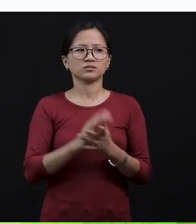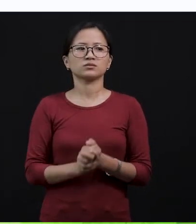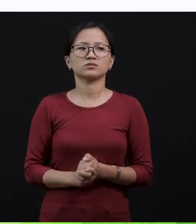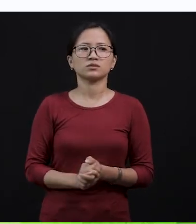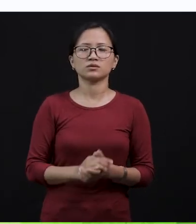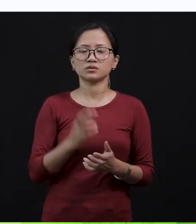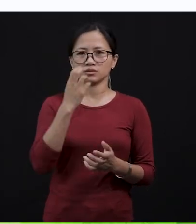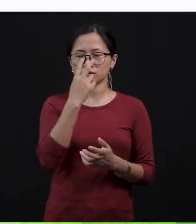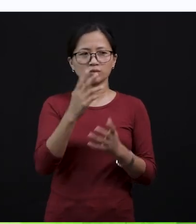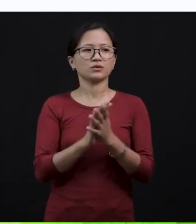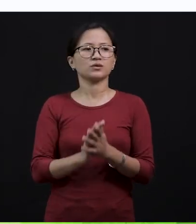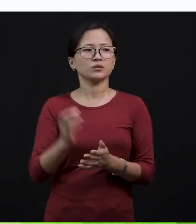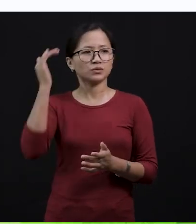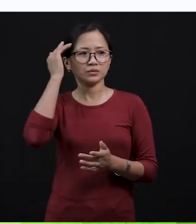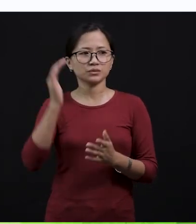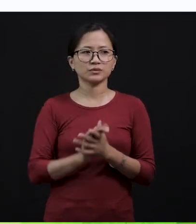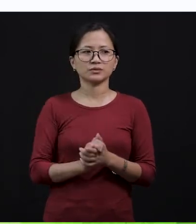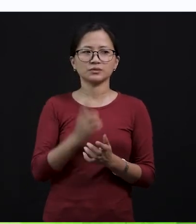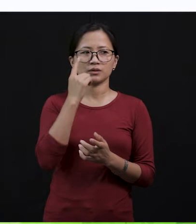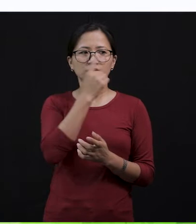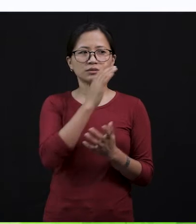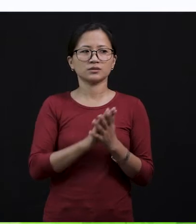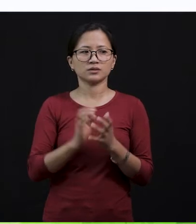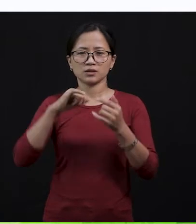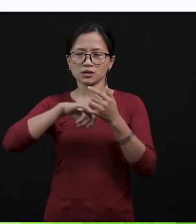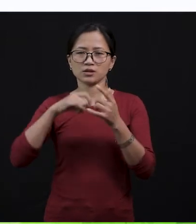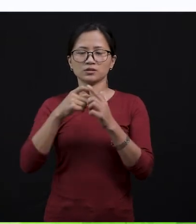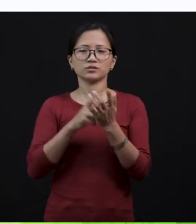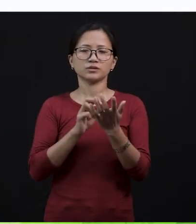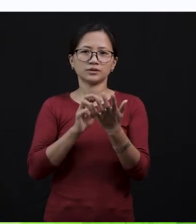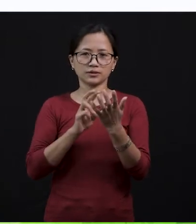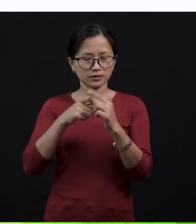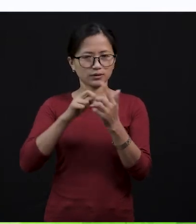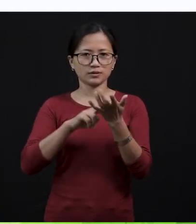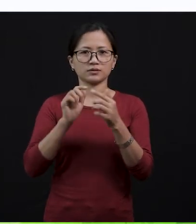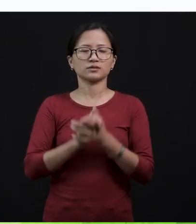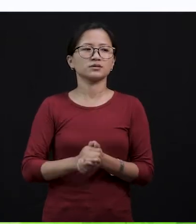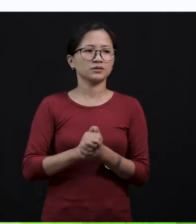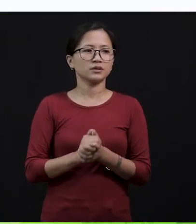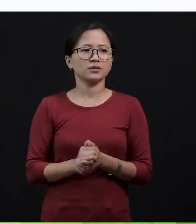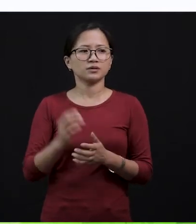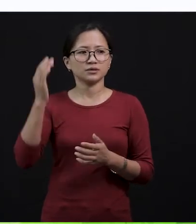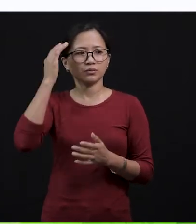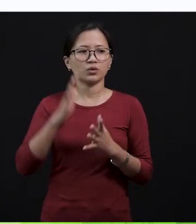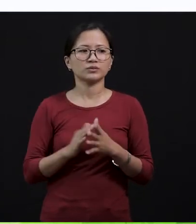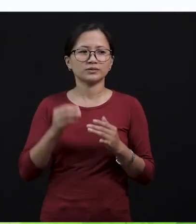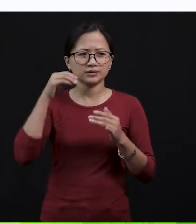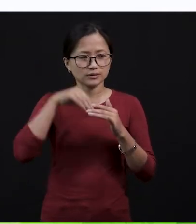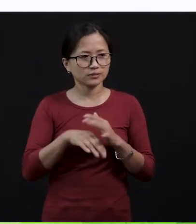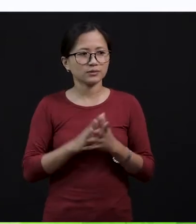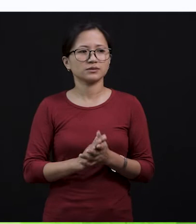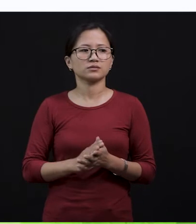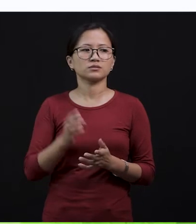for his eyes are sunken in. His brow is deeply lined with thought. His head is